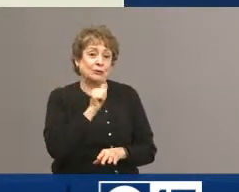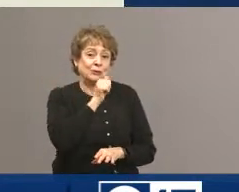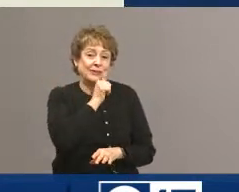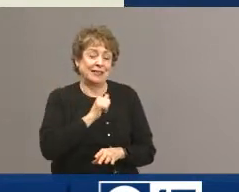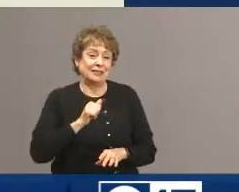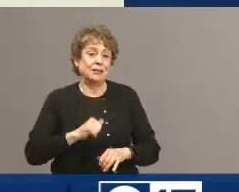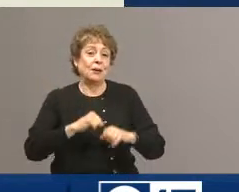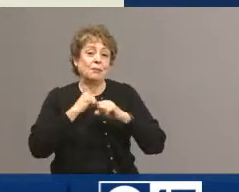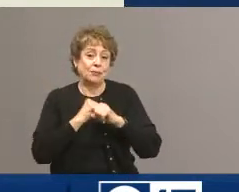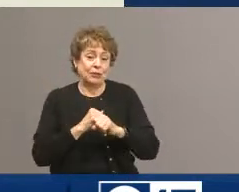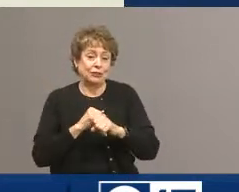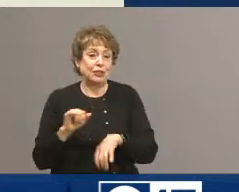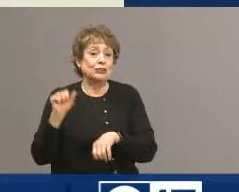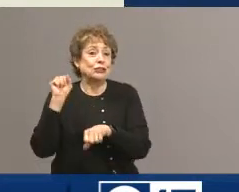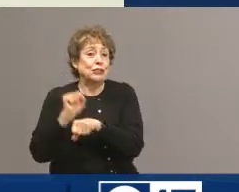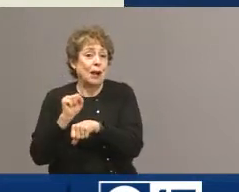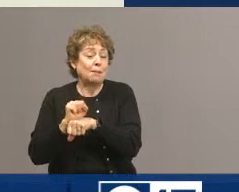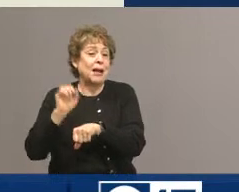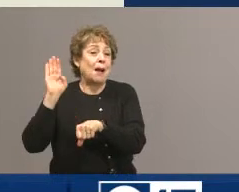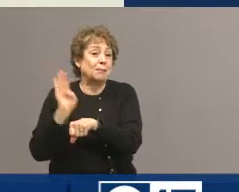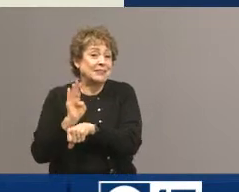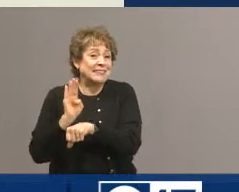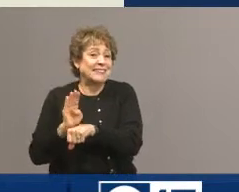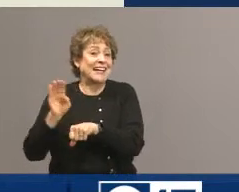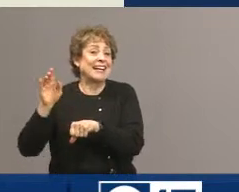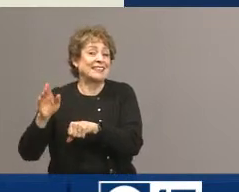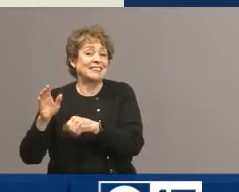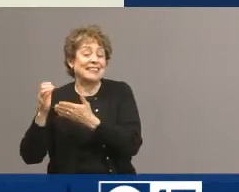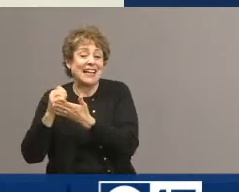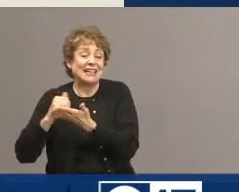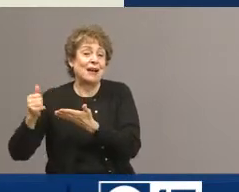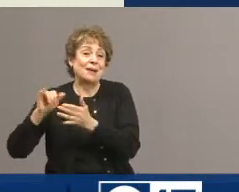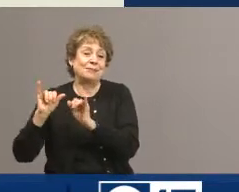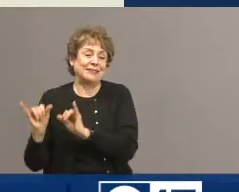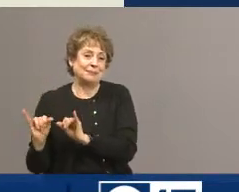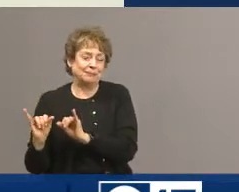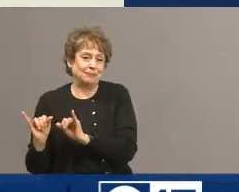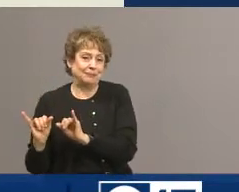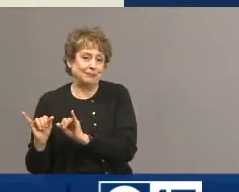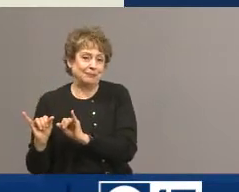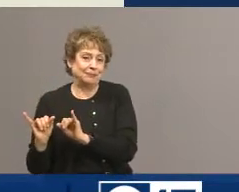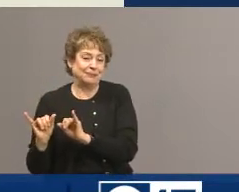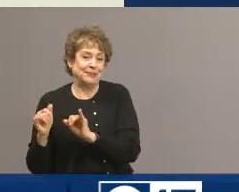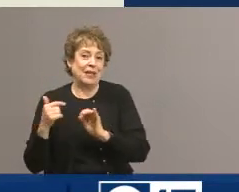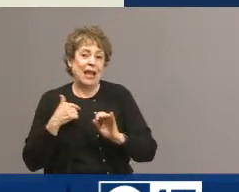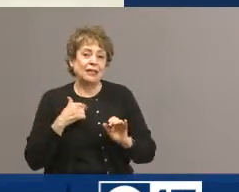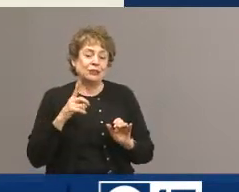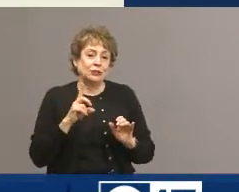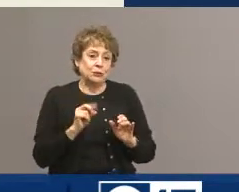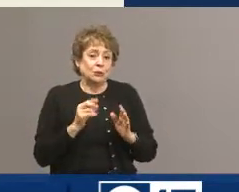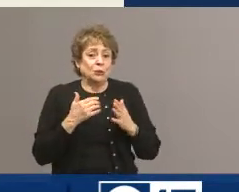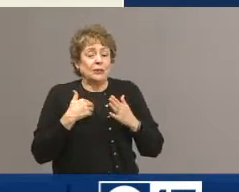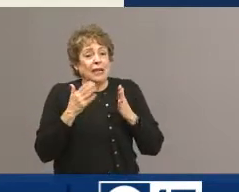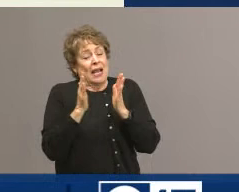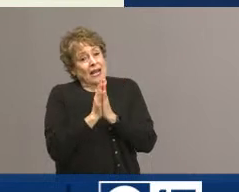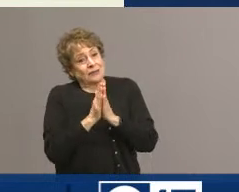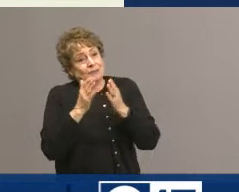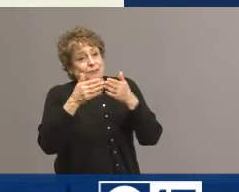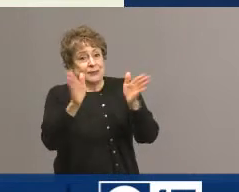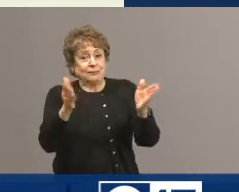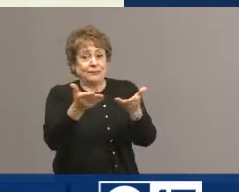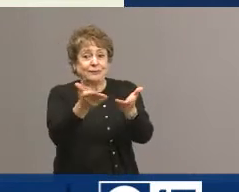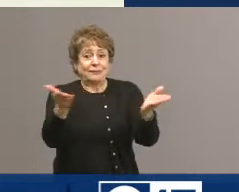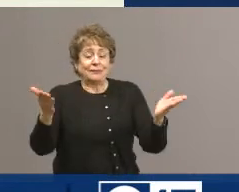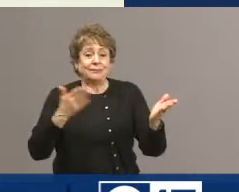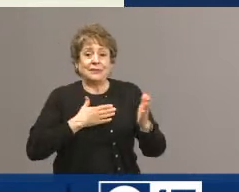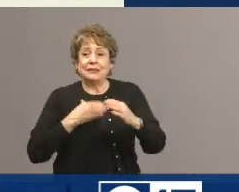the standard. I have deferred to public health along the way. And I want to tell you right now, I mean, I'm already